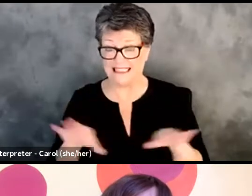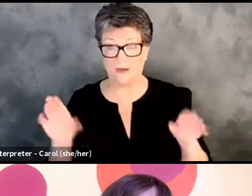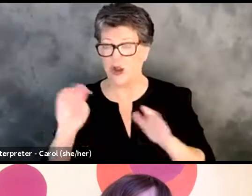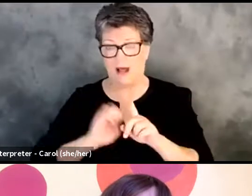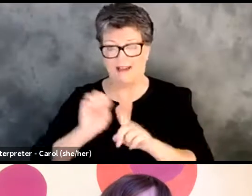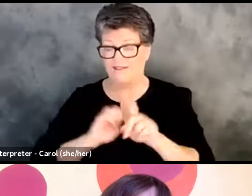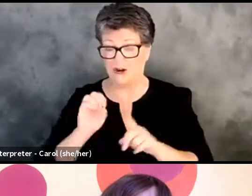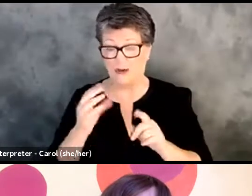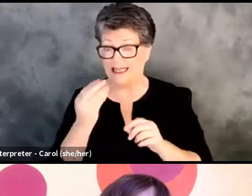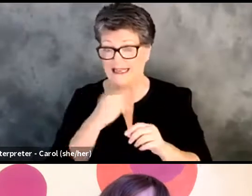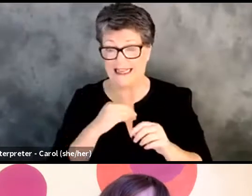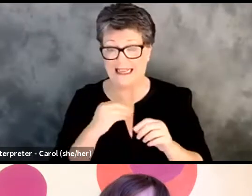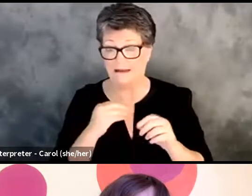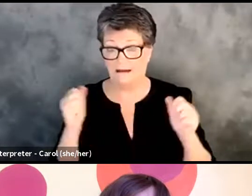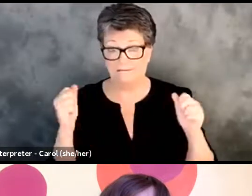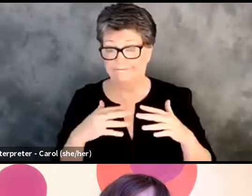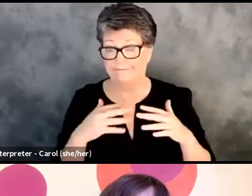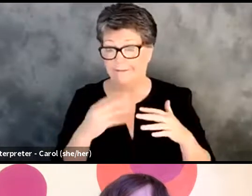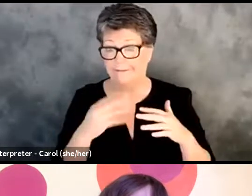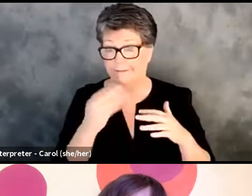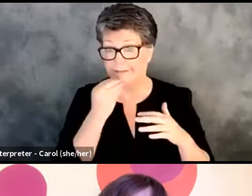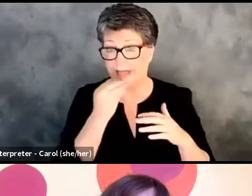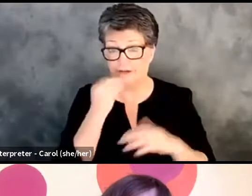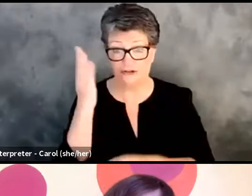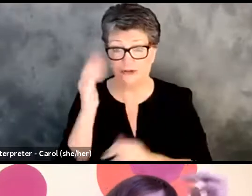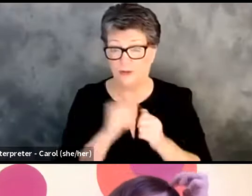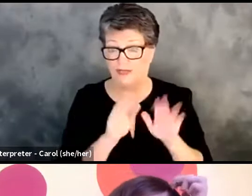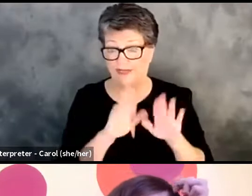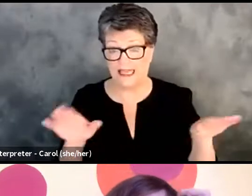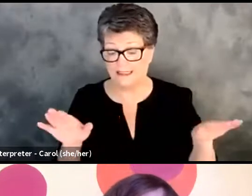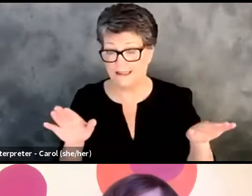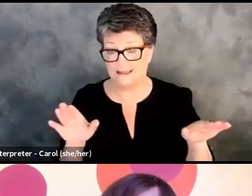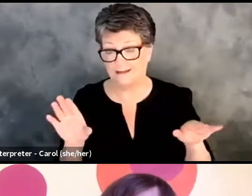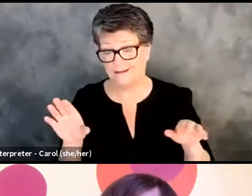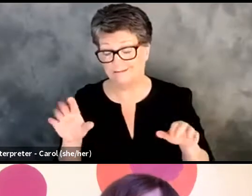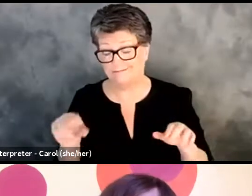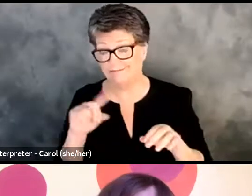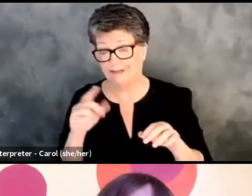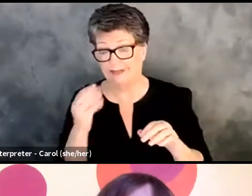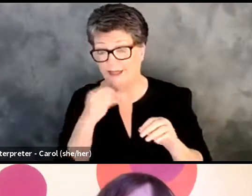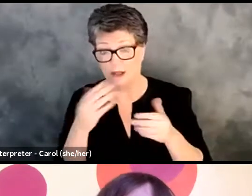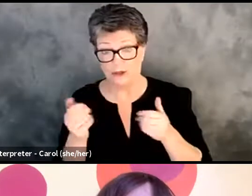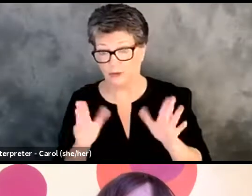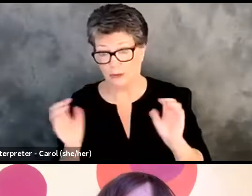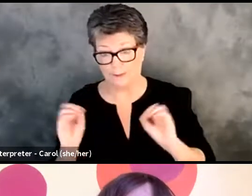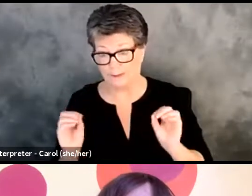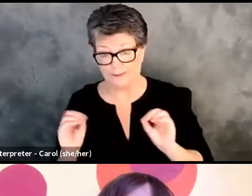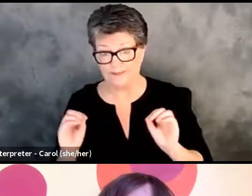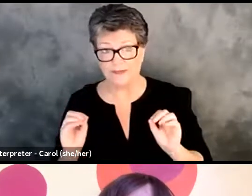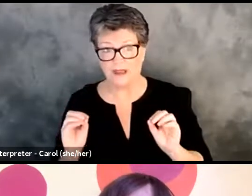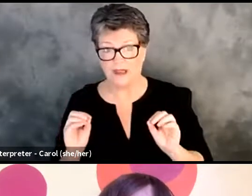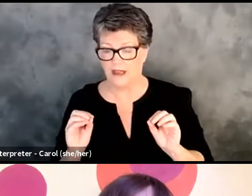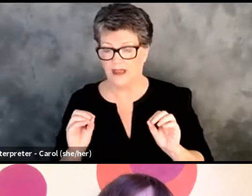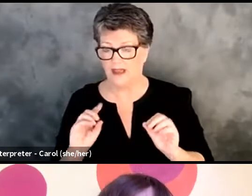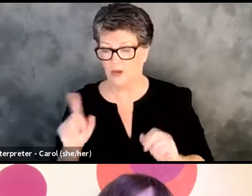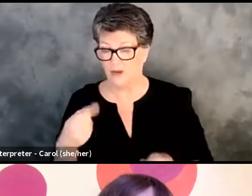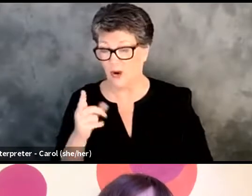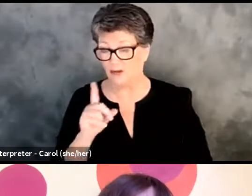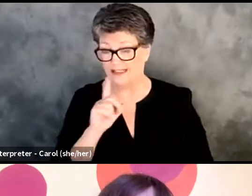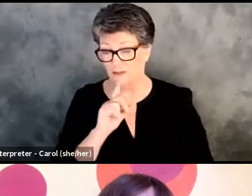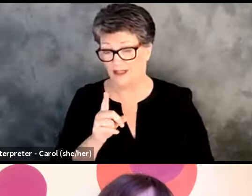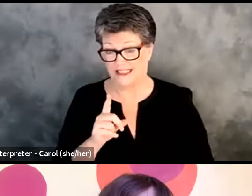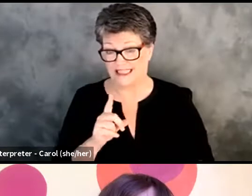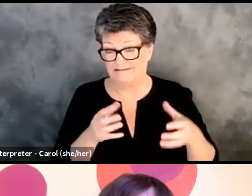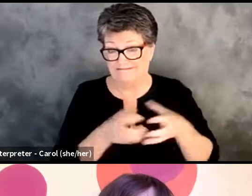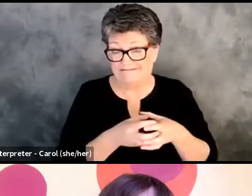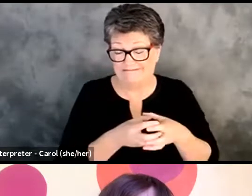lunch with the kids in the lunchroom. And we only really did anything with the